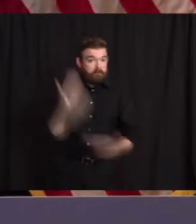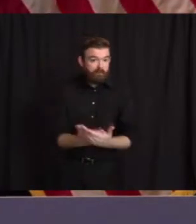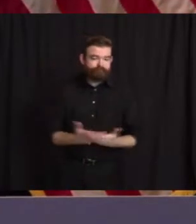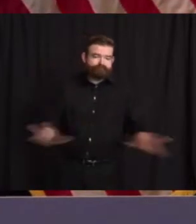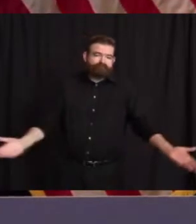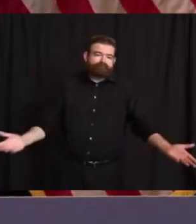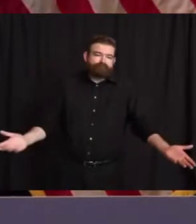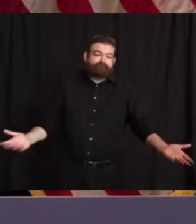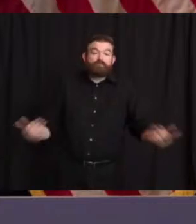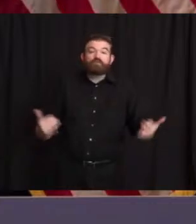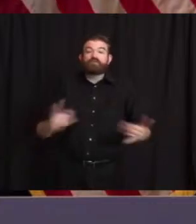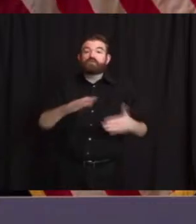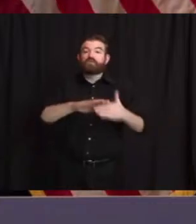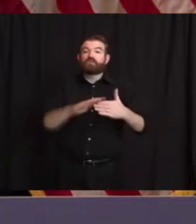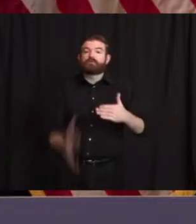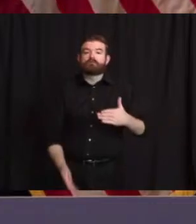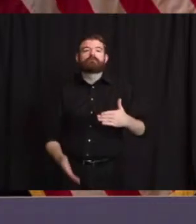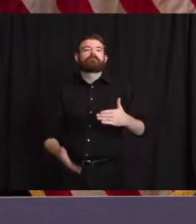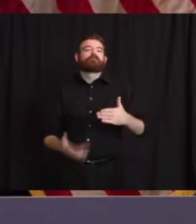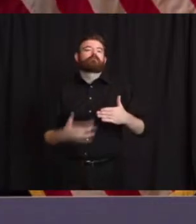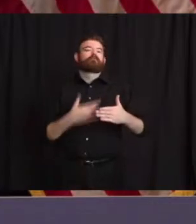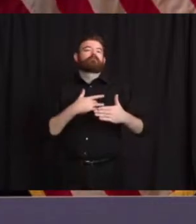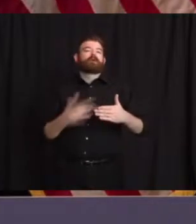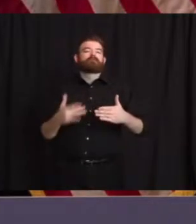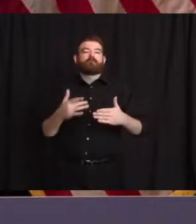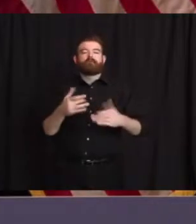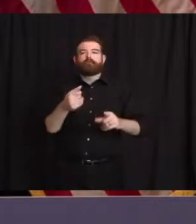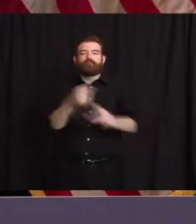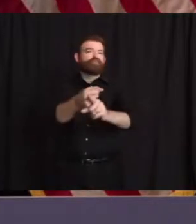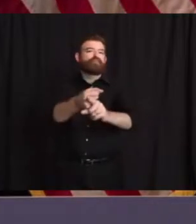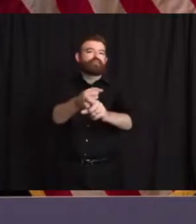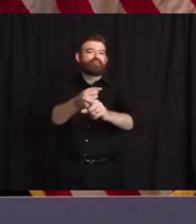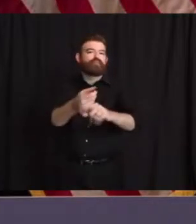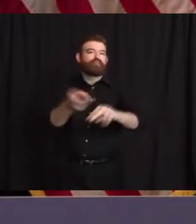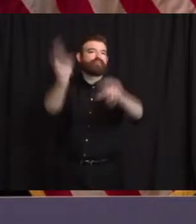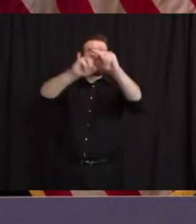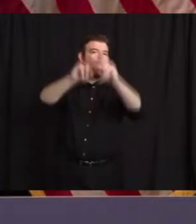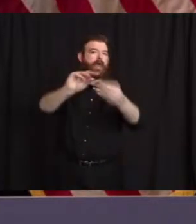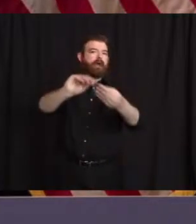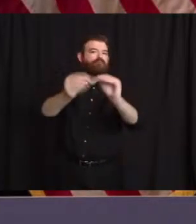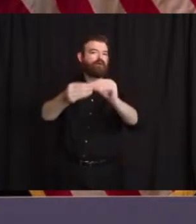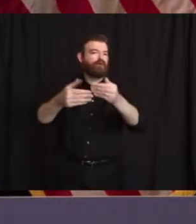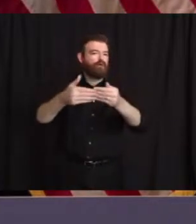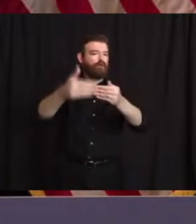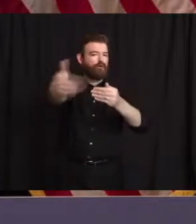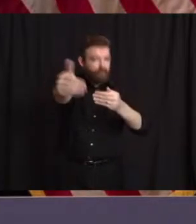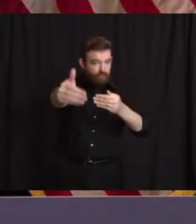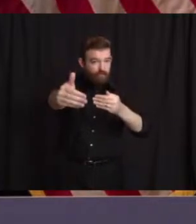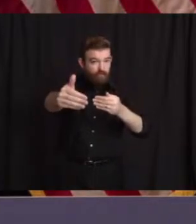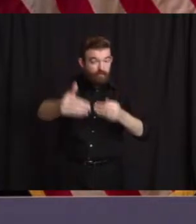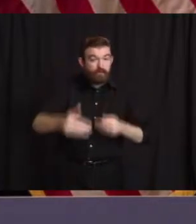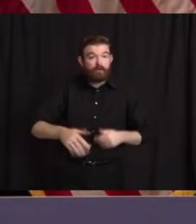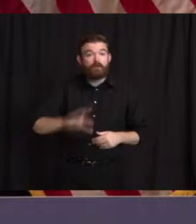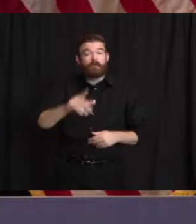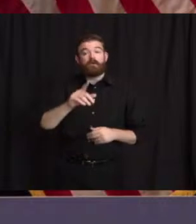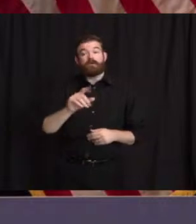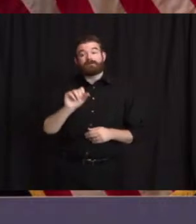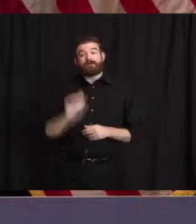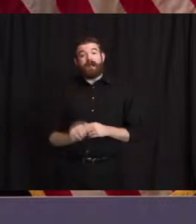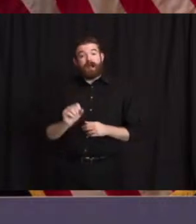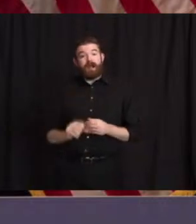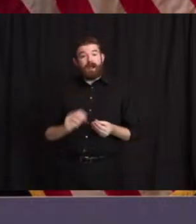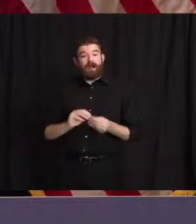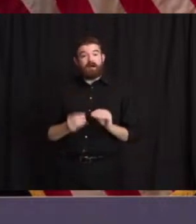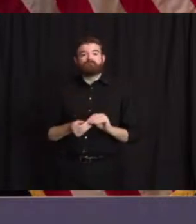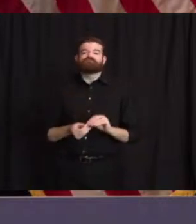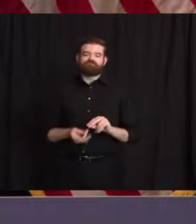my theory of the case. And secondly, note that the number is higher in the south, and that is consistent with